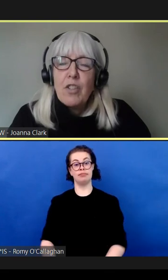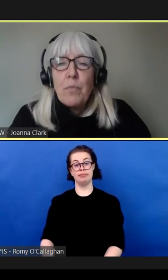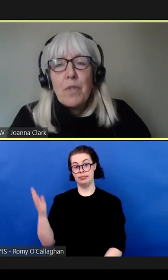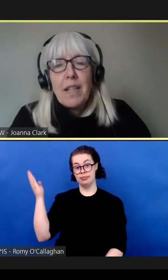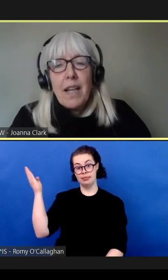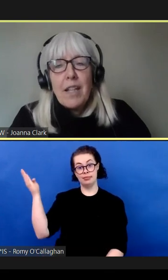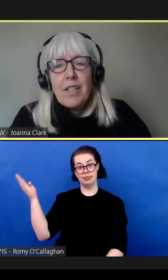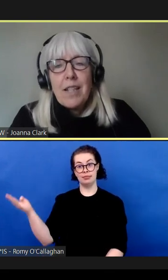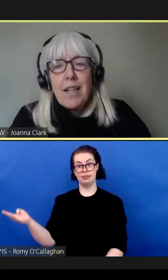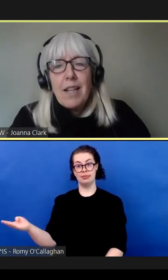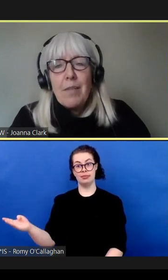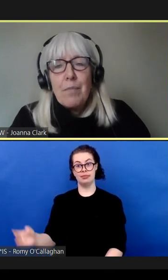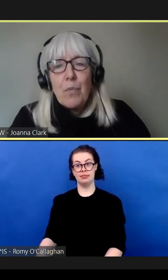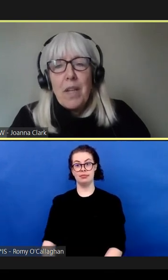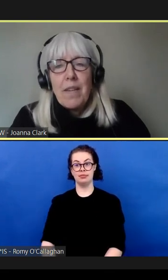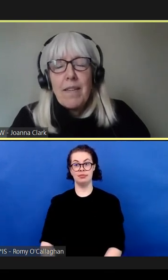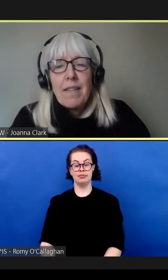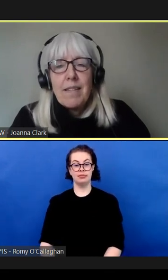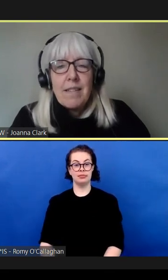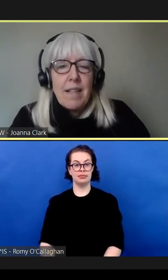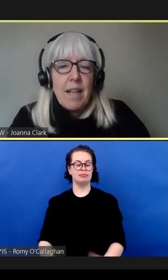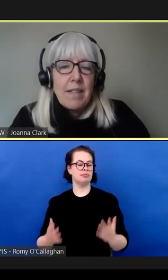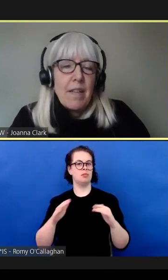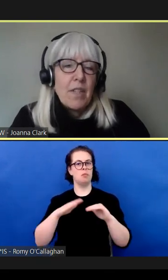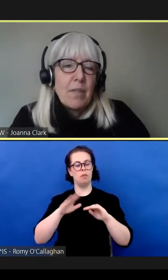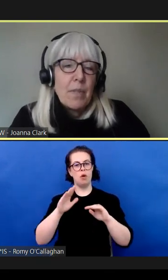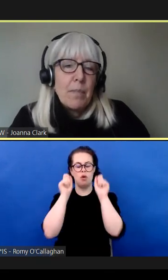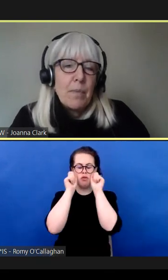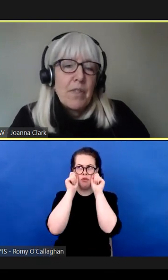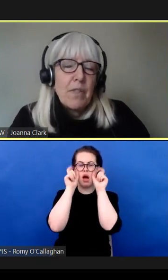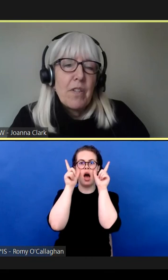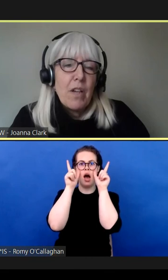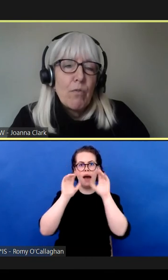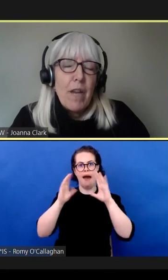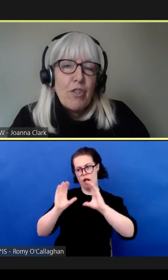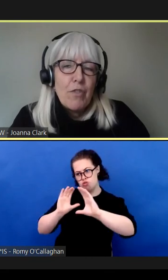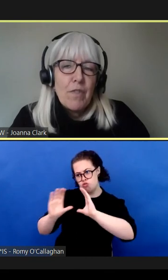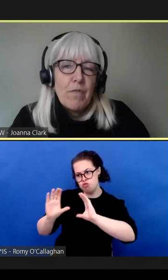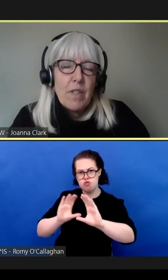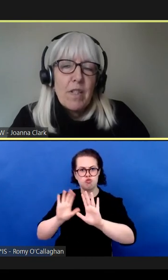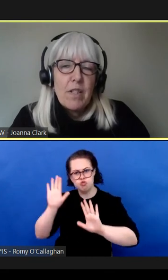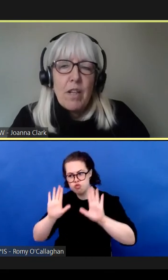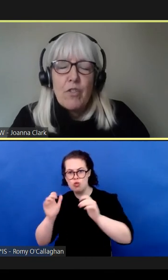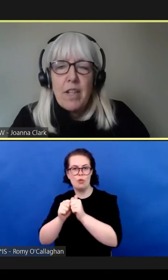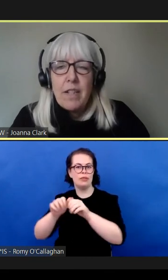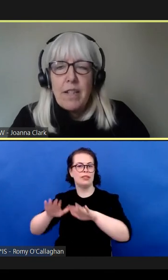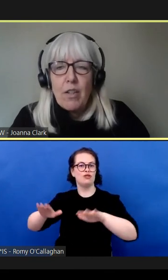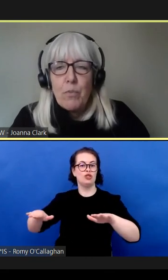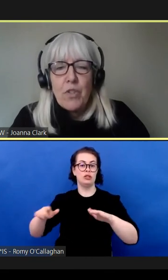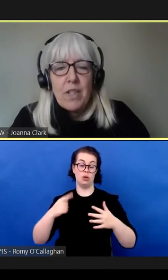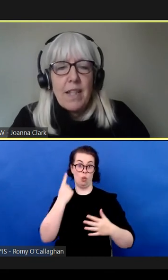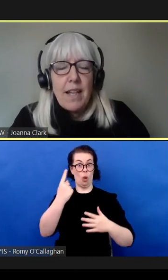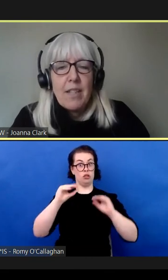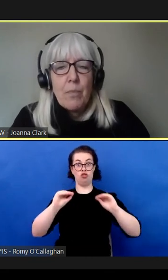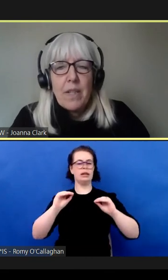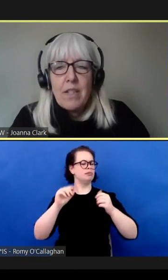and communicate with deaf young people. So there's a whole range of different training